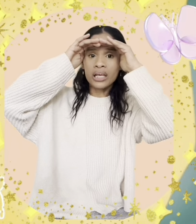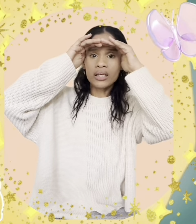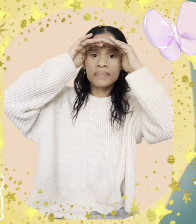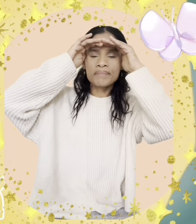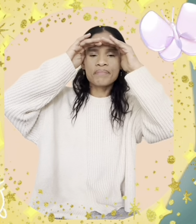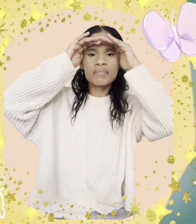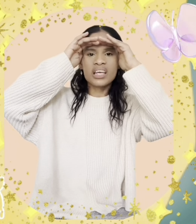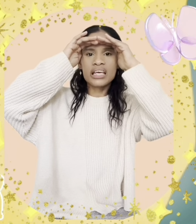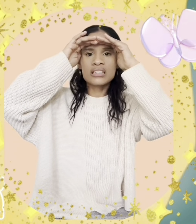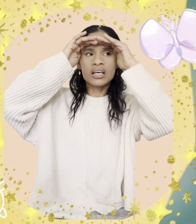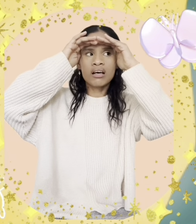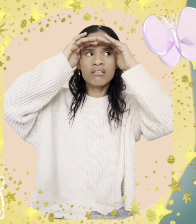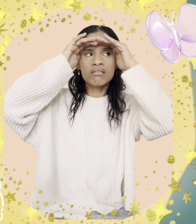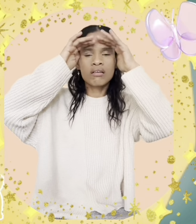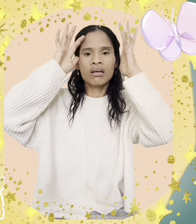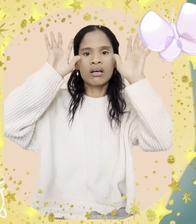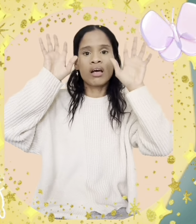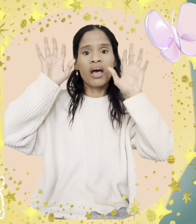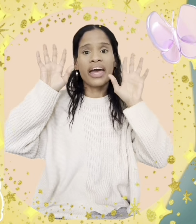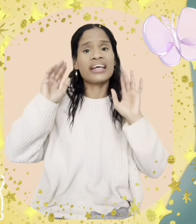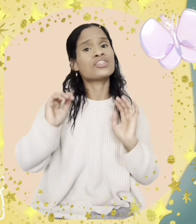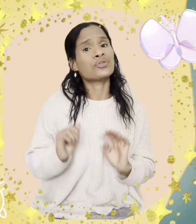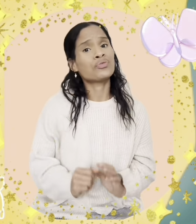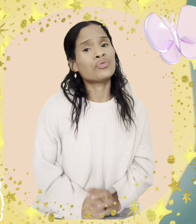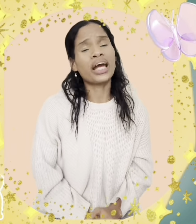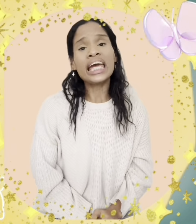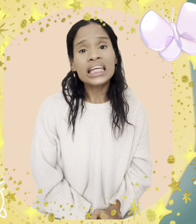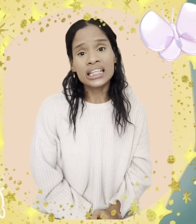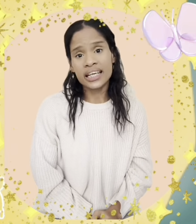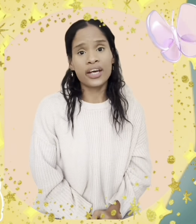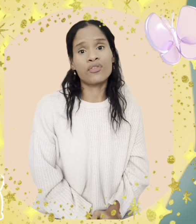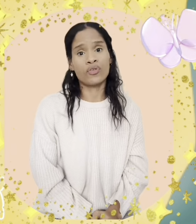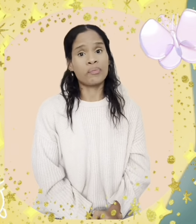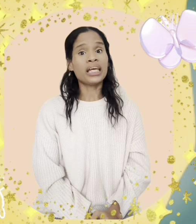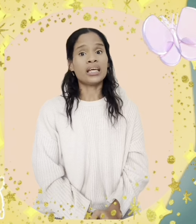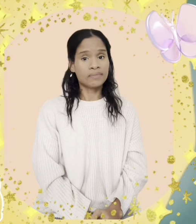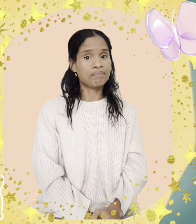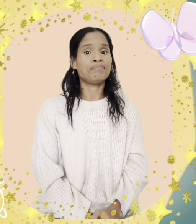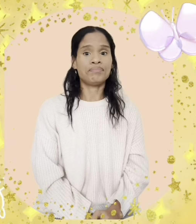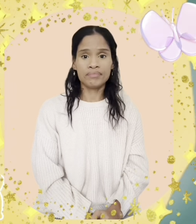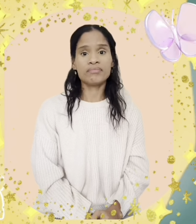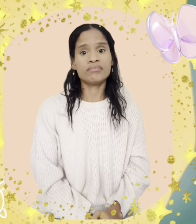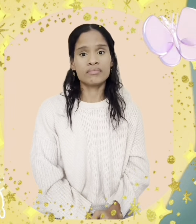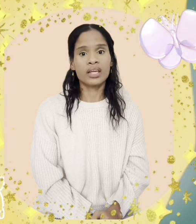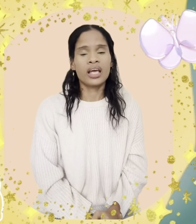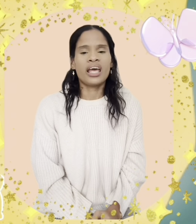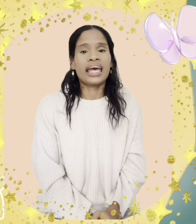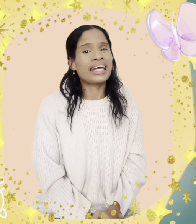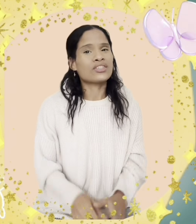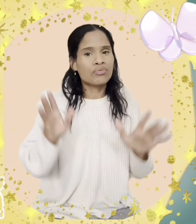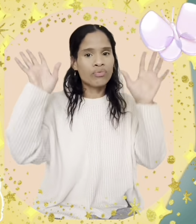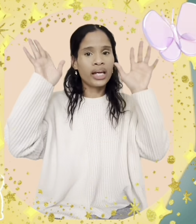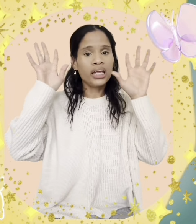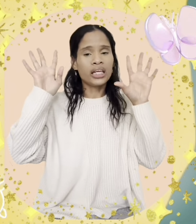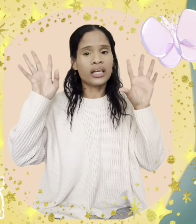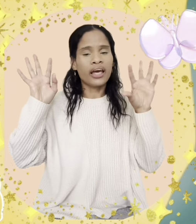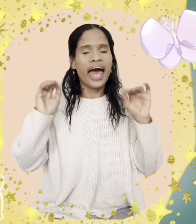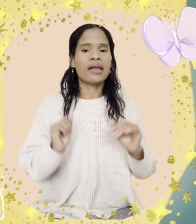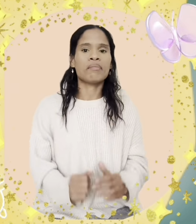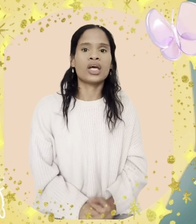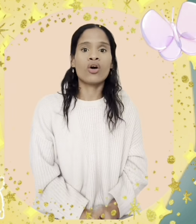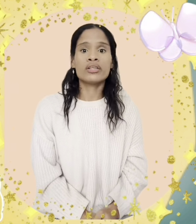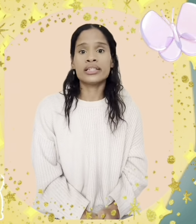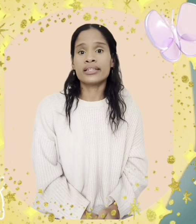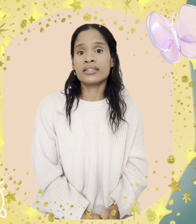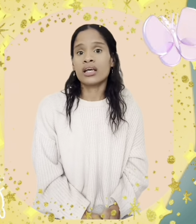me is it's a rainy day for me. Mm-hmm. It's rainy,